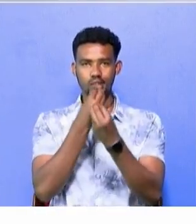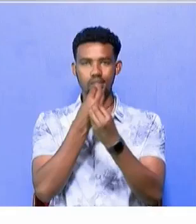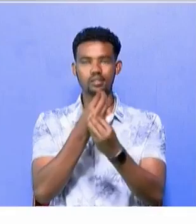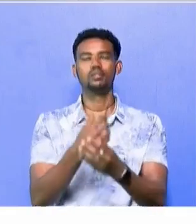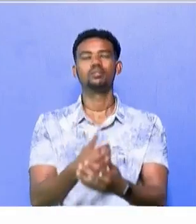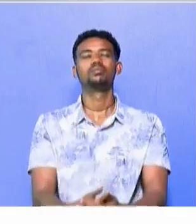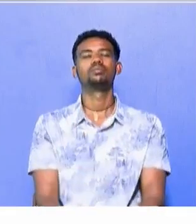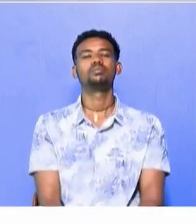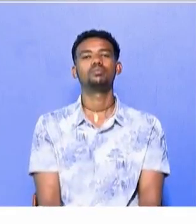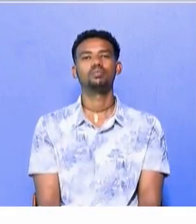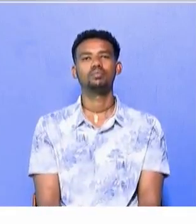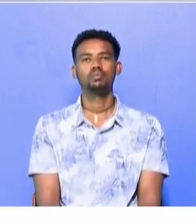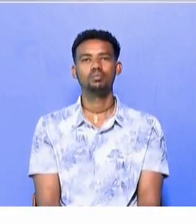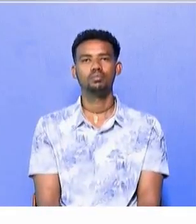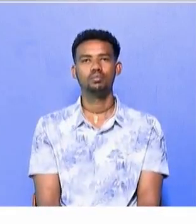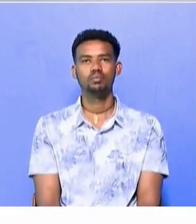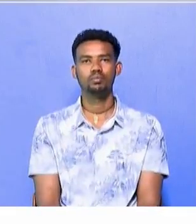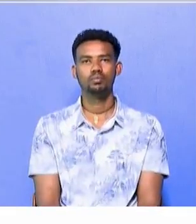Eating.